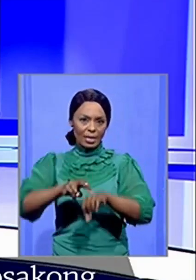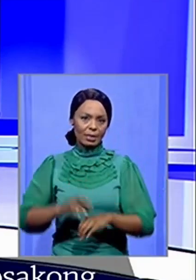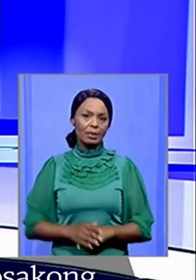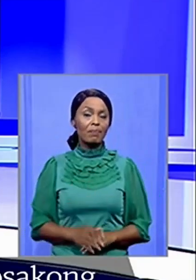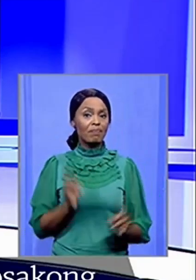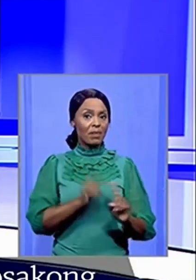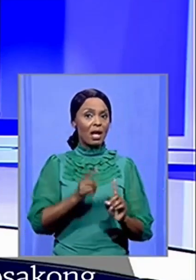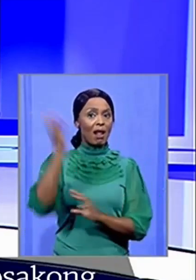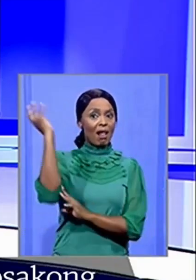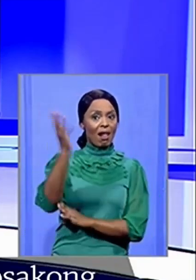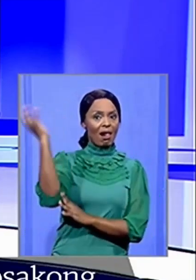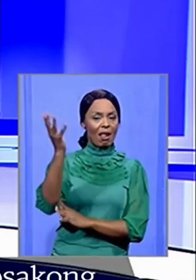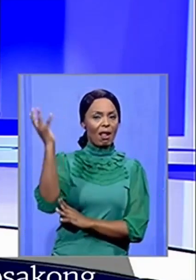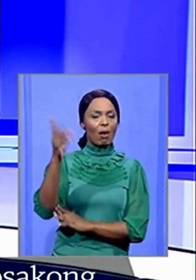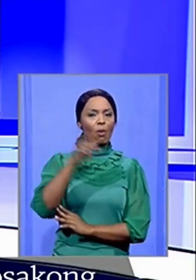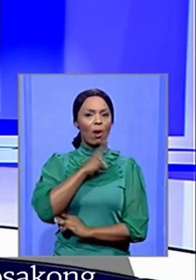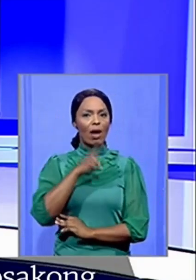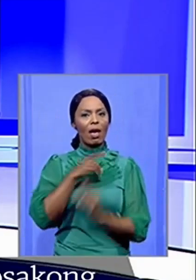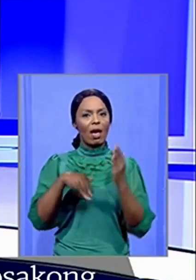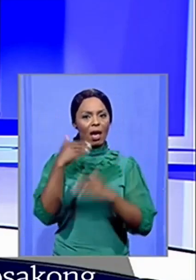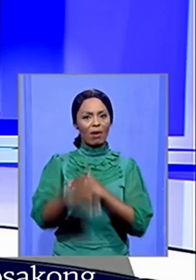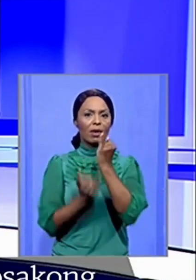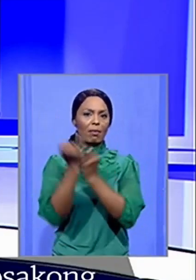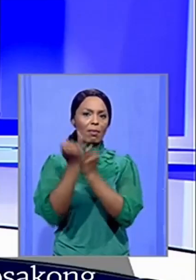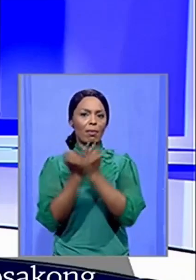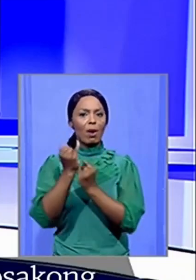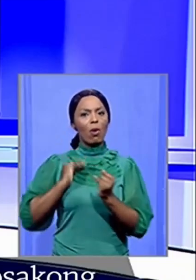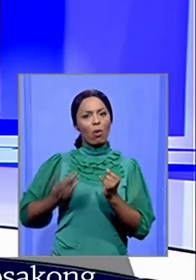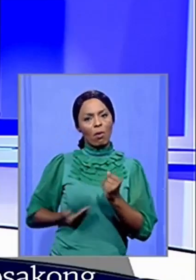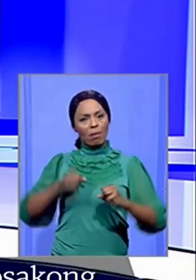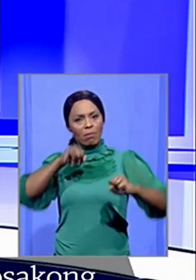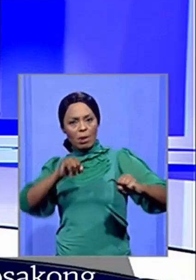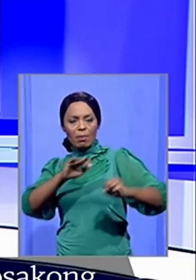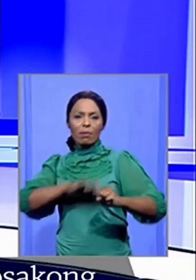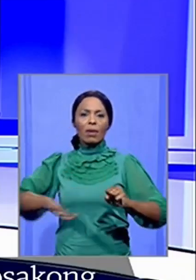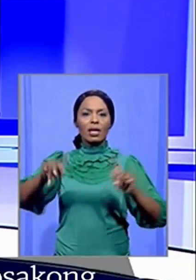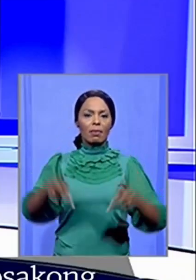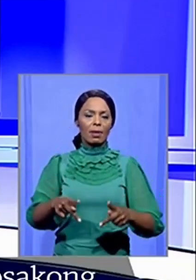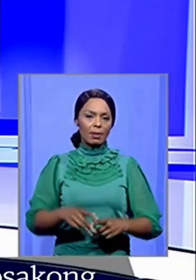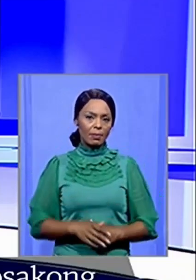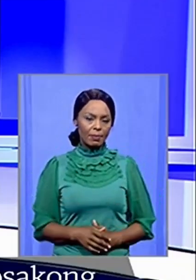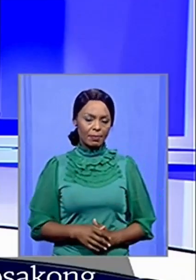Polelo ya Moroke e latela go swarwa ga tournamente ya ntwa ya matswele ya basadi ka Kimberley.